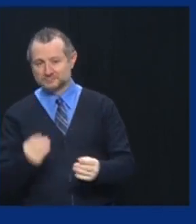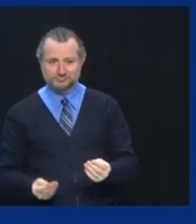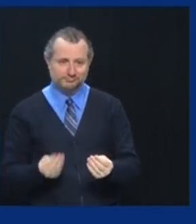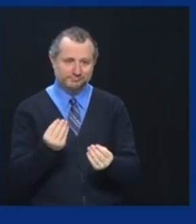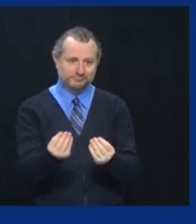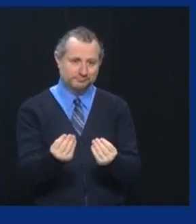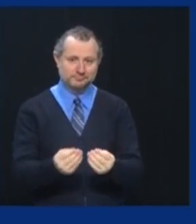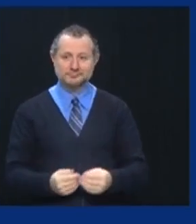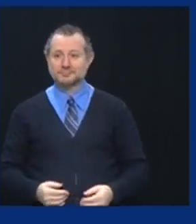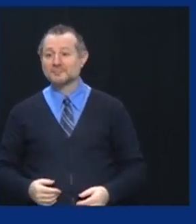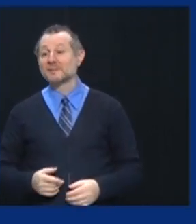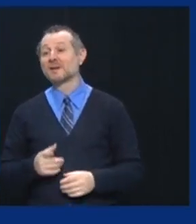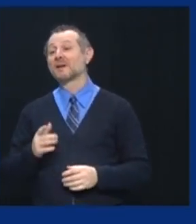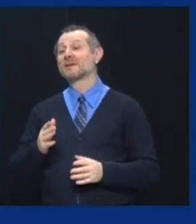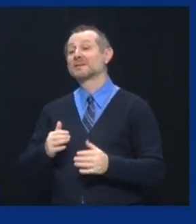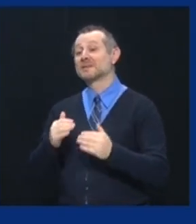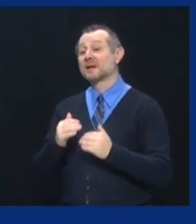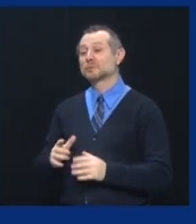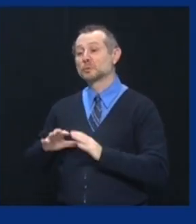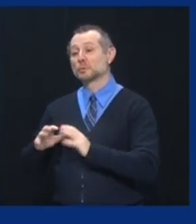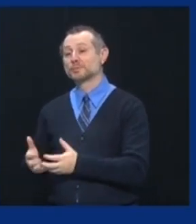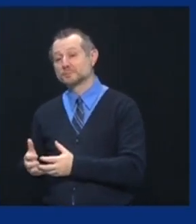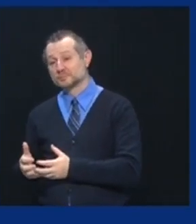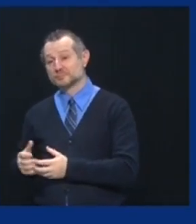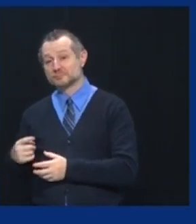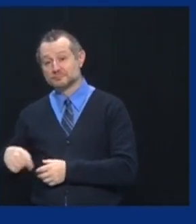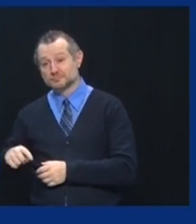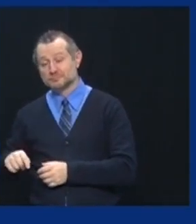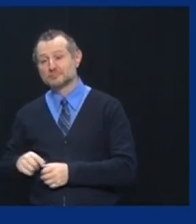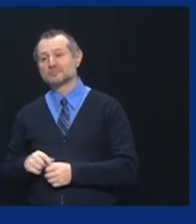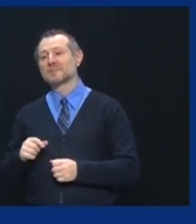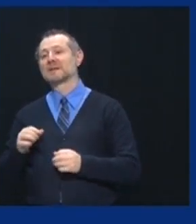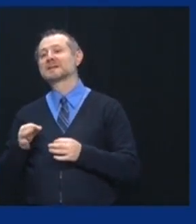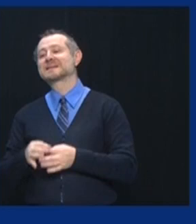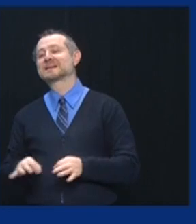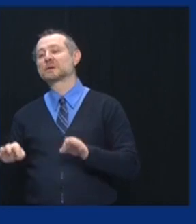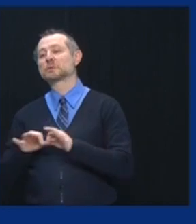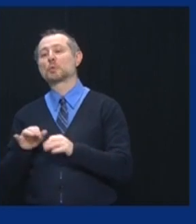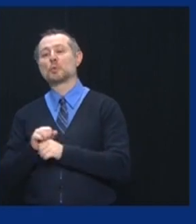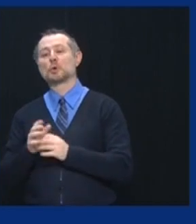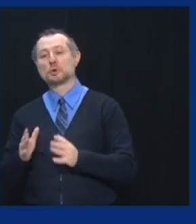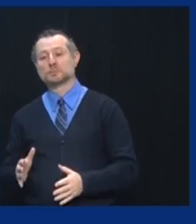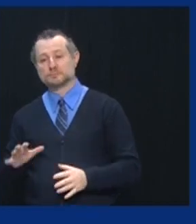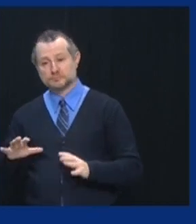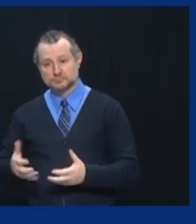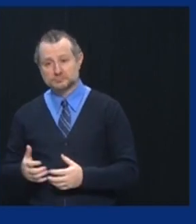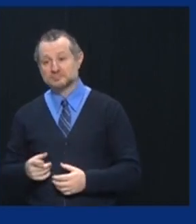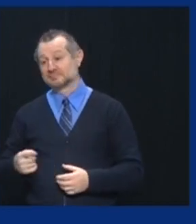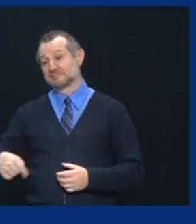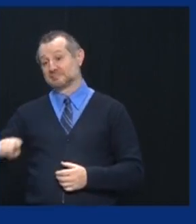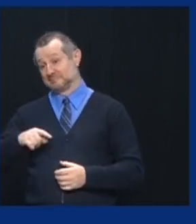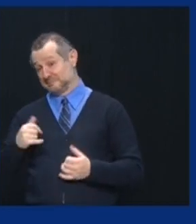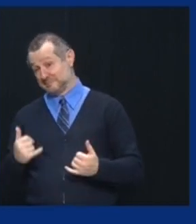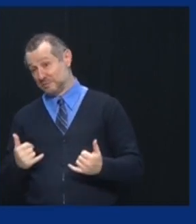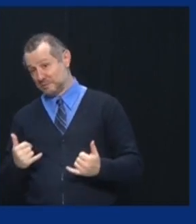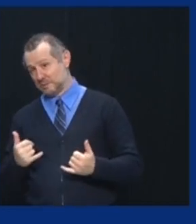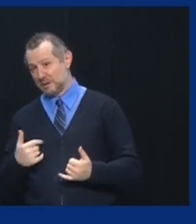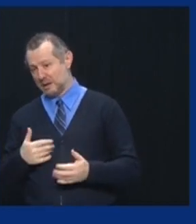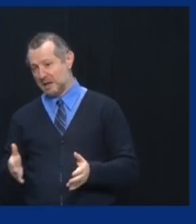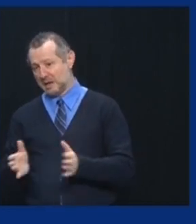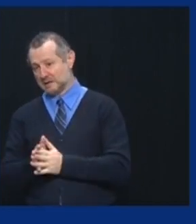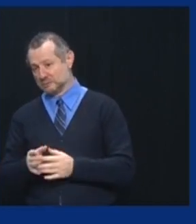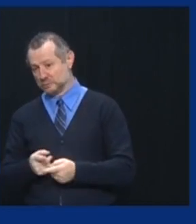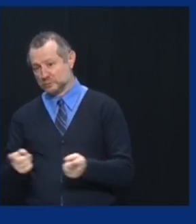Next tranche, the essential workers. What I'm asking today